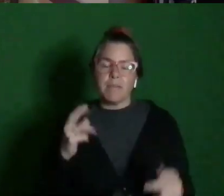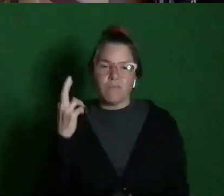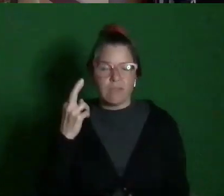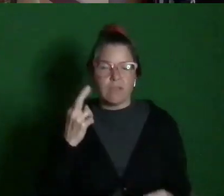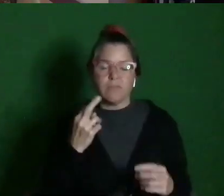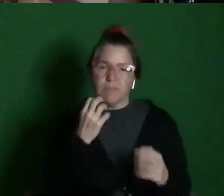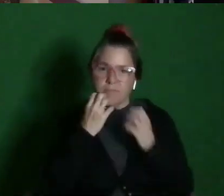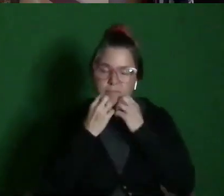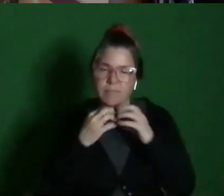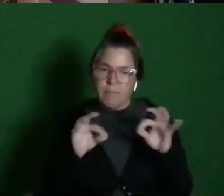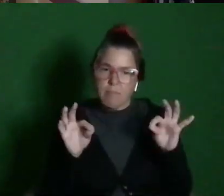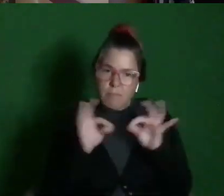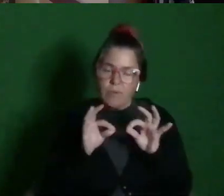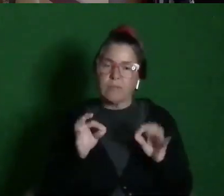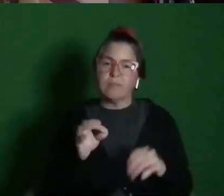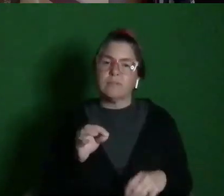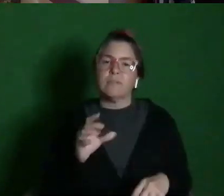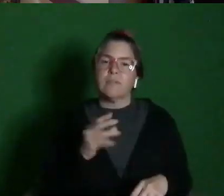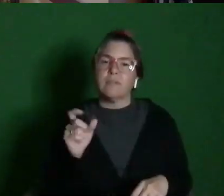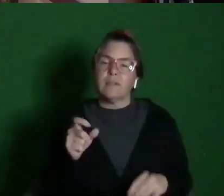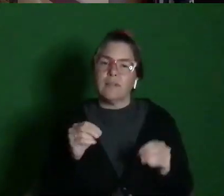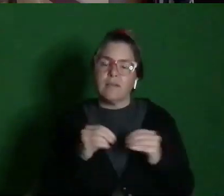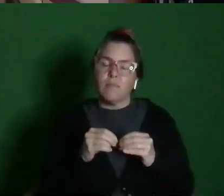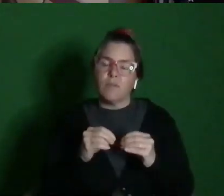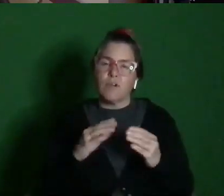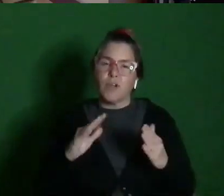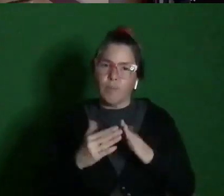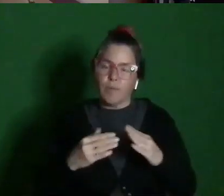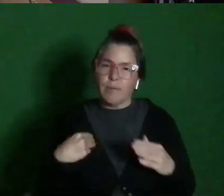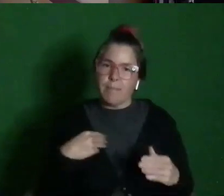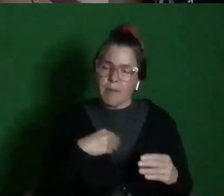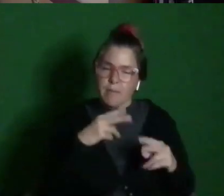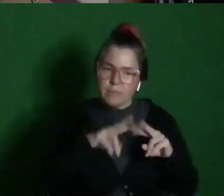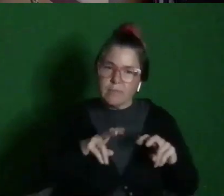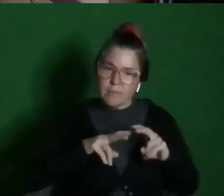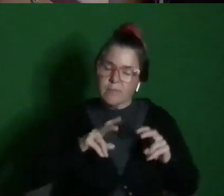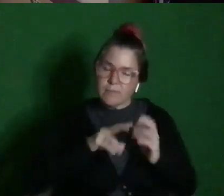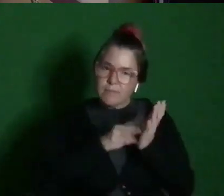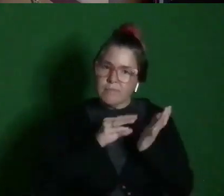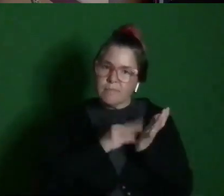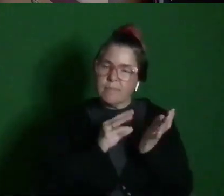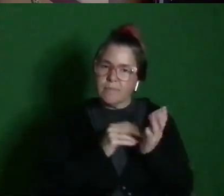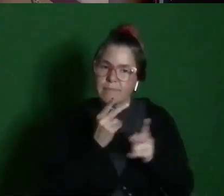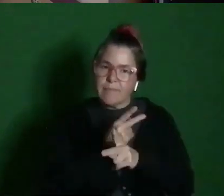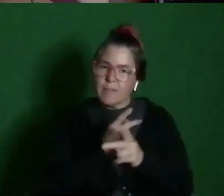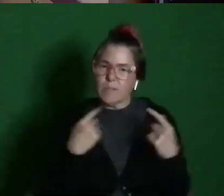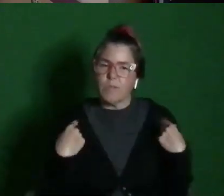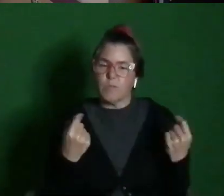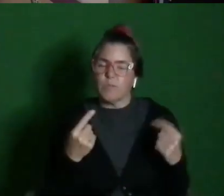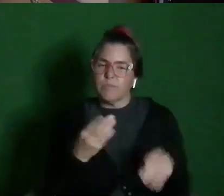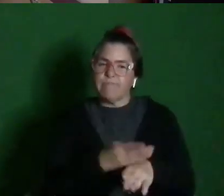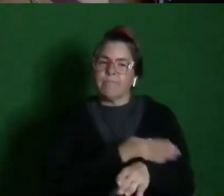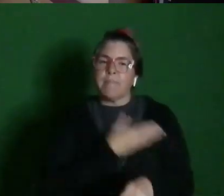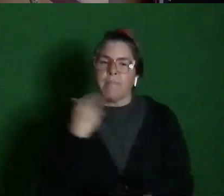they are, and we need more community members to kind of look into coral reefs and like figure out what we can do better, right?